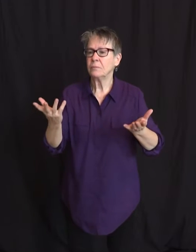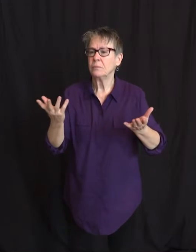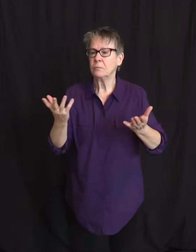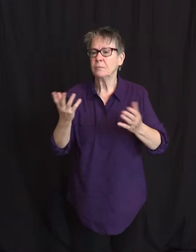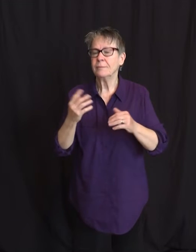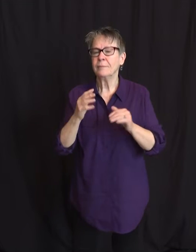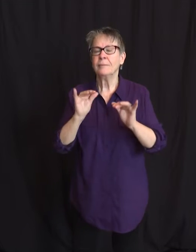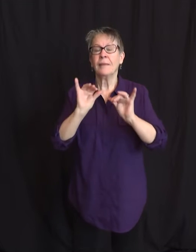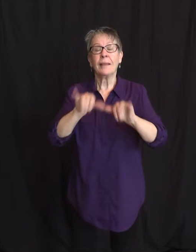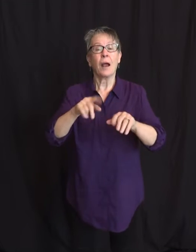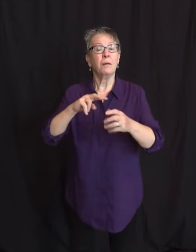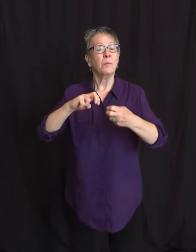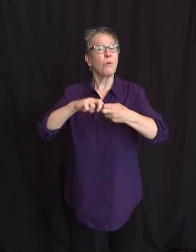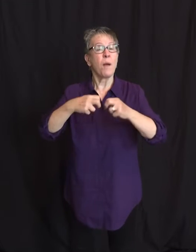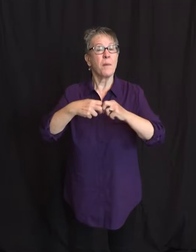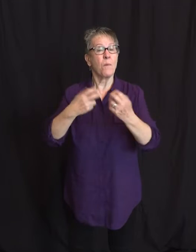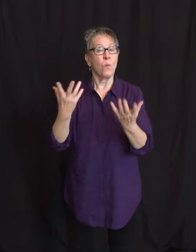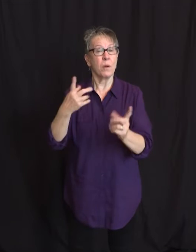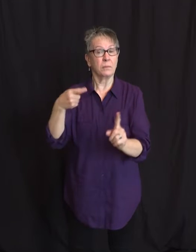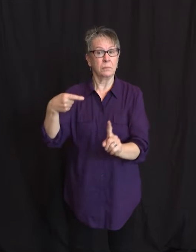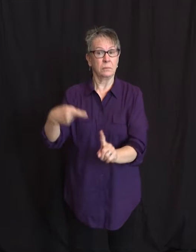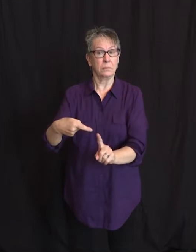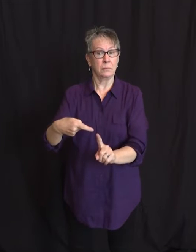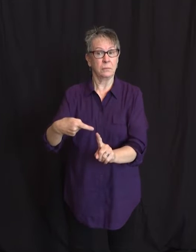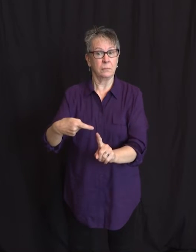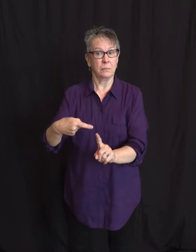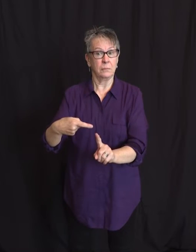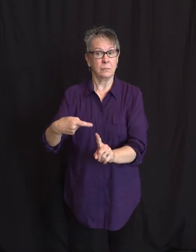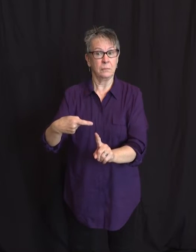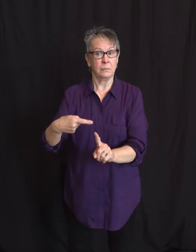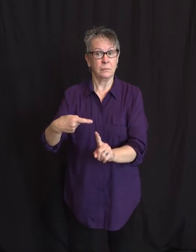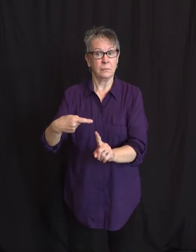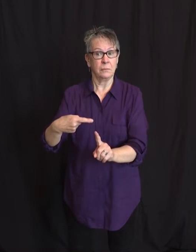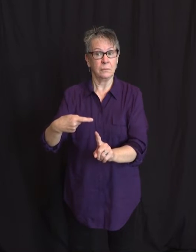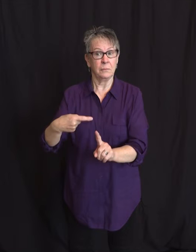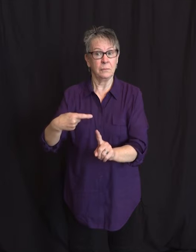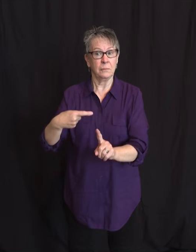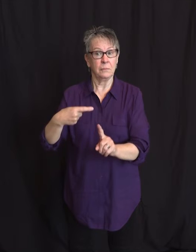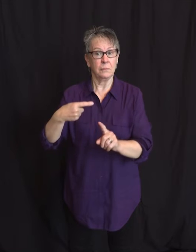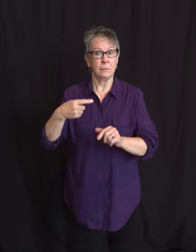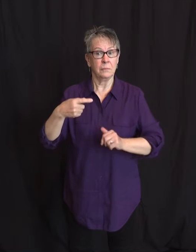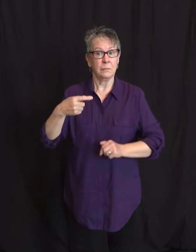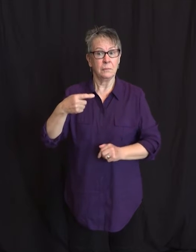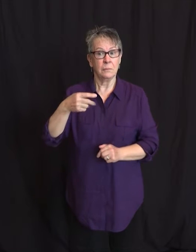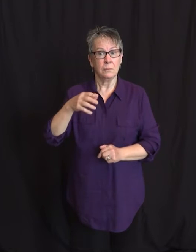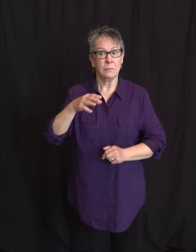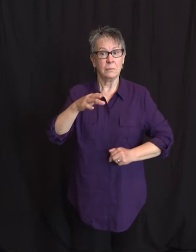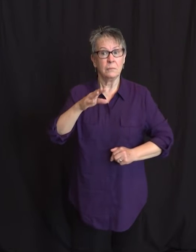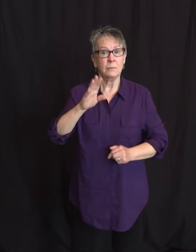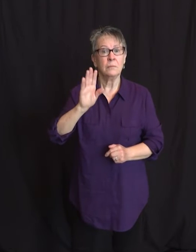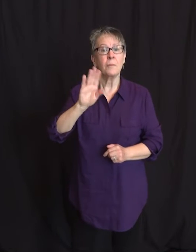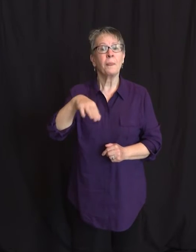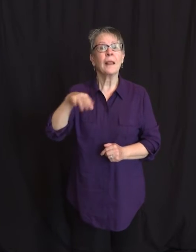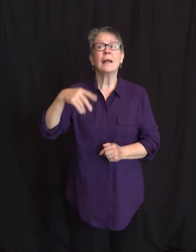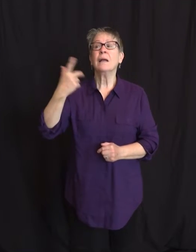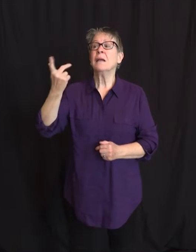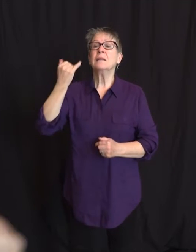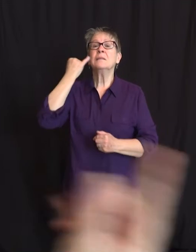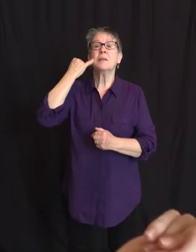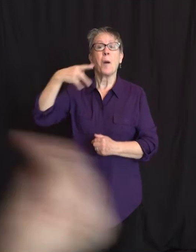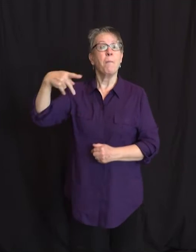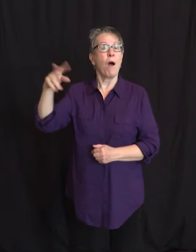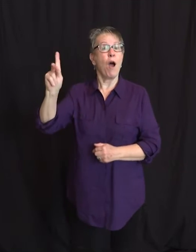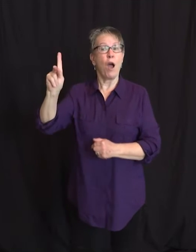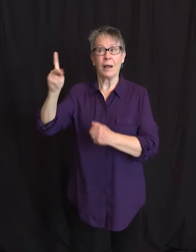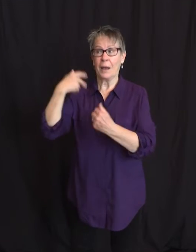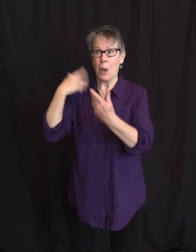here are very much in our mind, that may be true, but the minute you open up 2 or 3 parks, either a county park or a